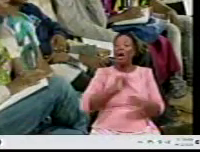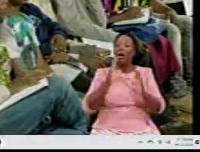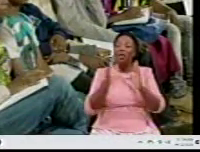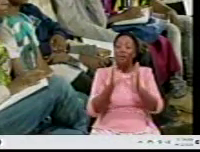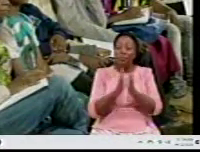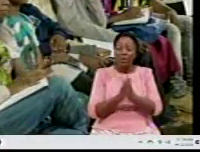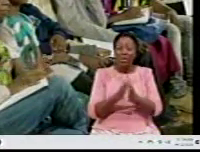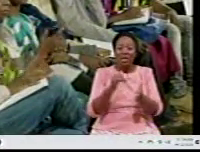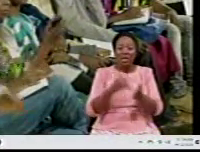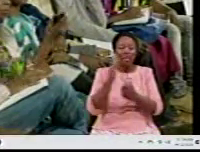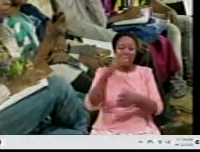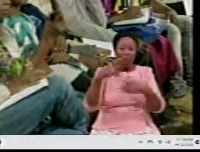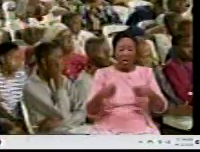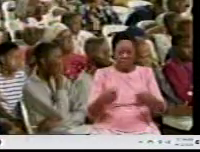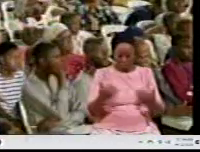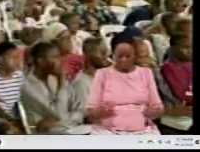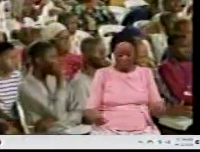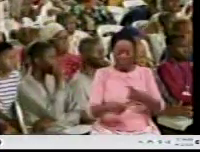will happen today for you.